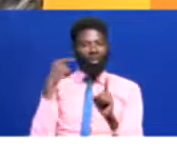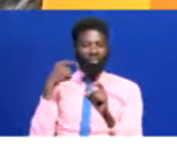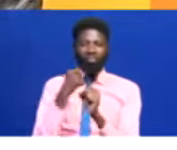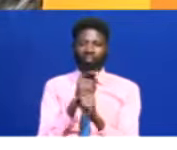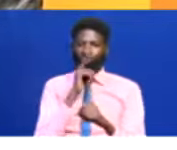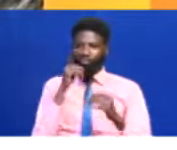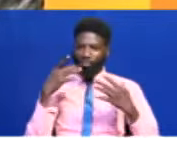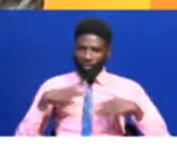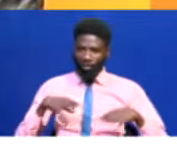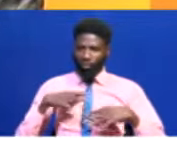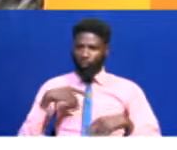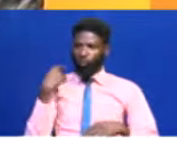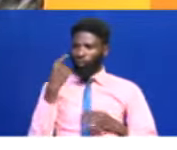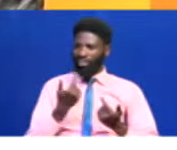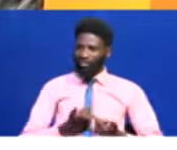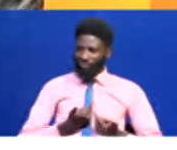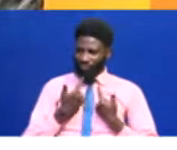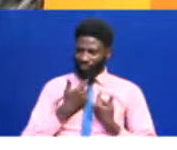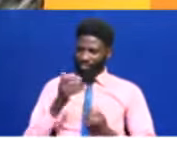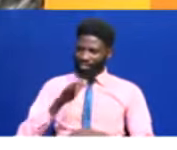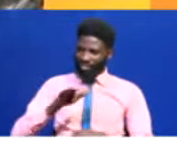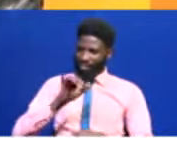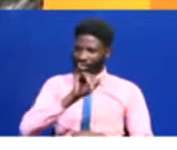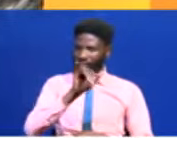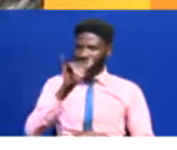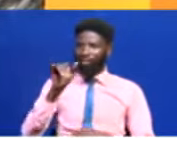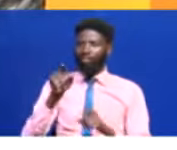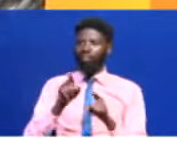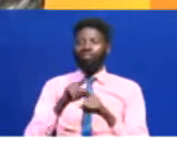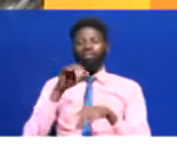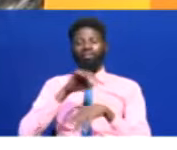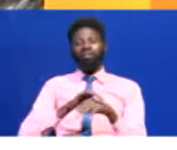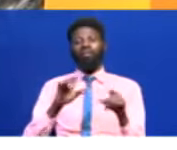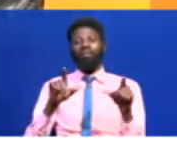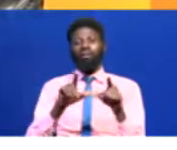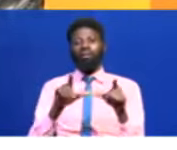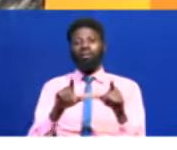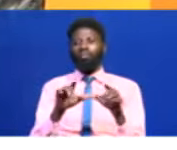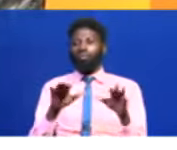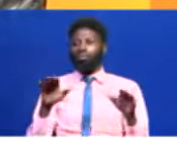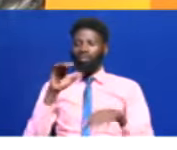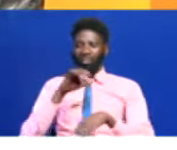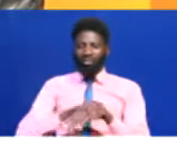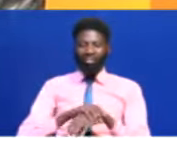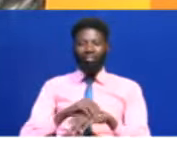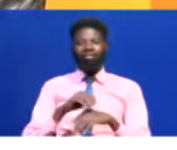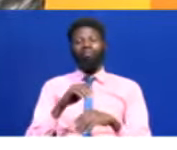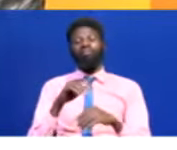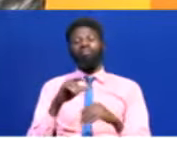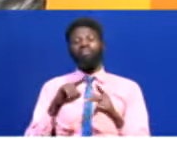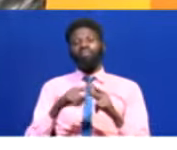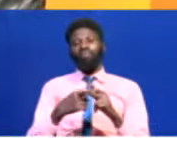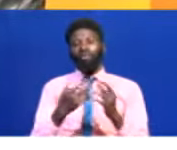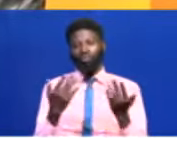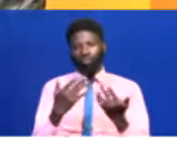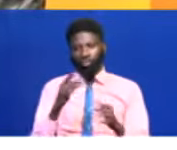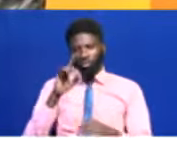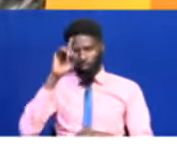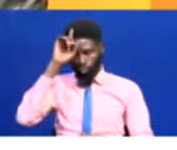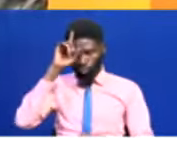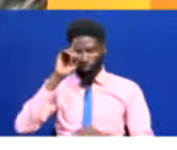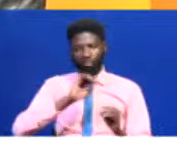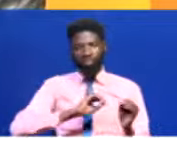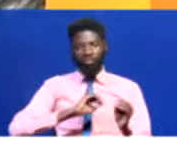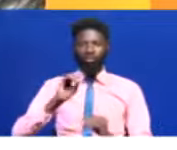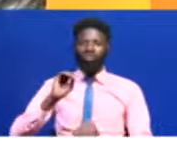people, Kenyans who are living in those colonial villages, get titles. We have started that with Nyandarua. We'll be going to